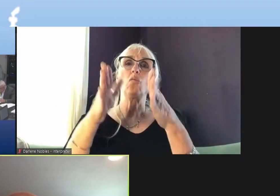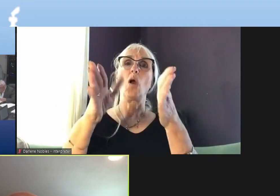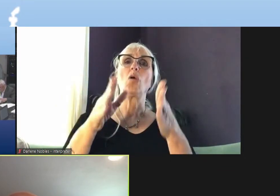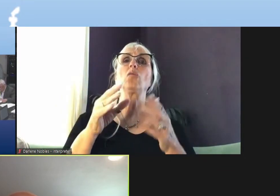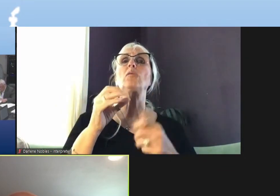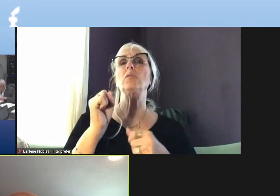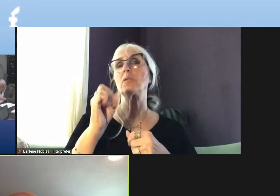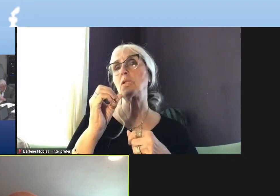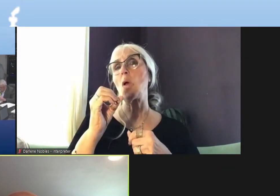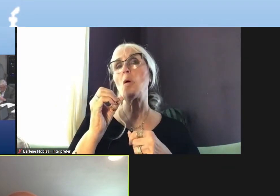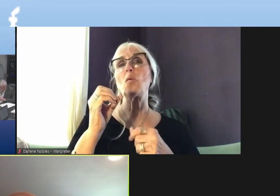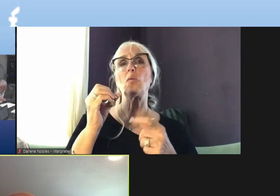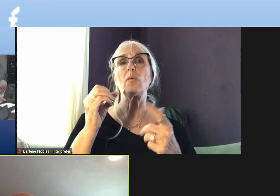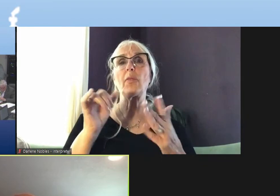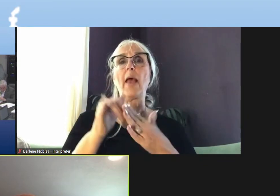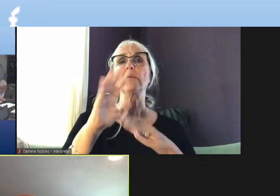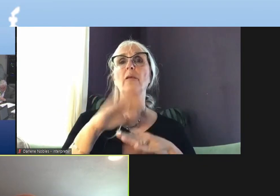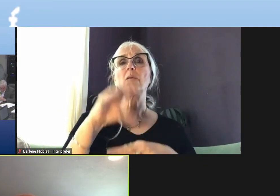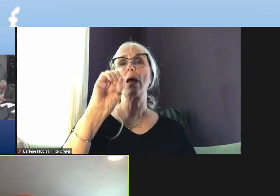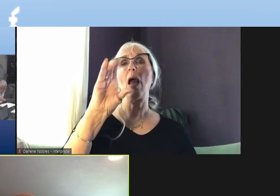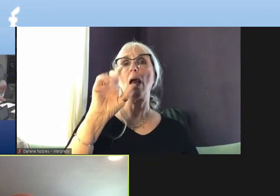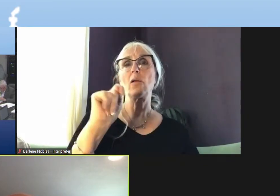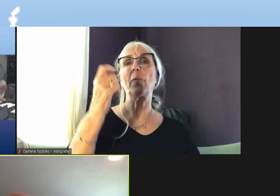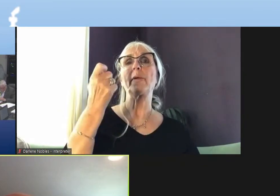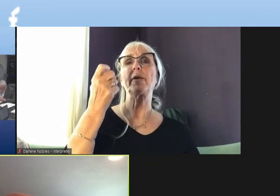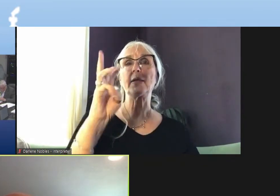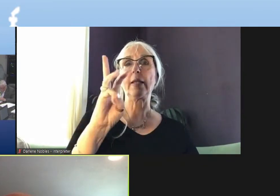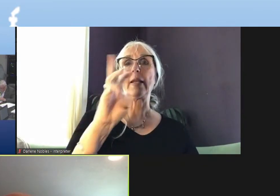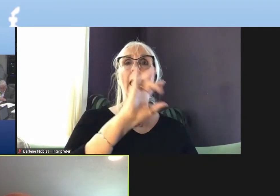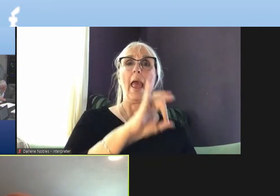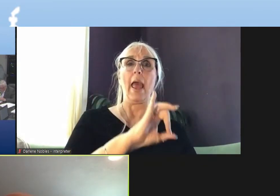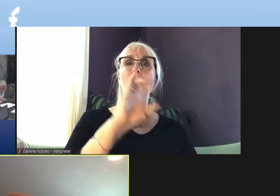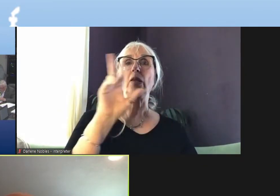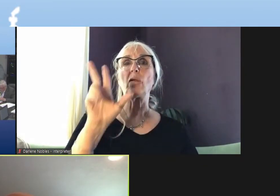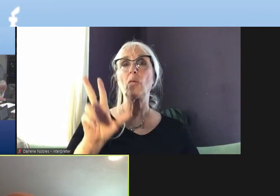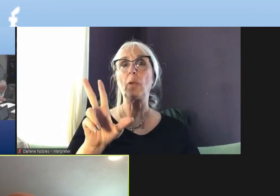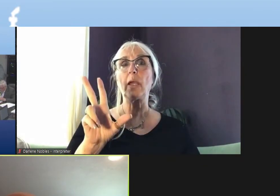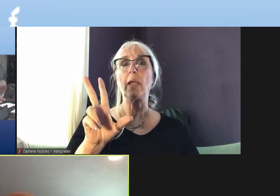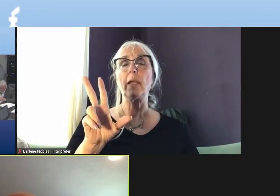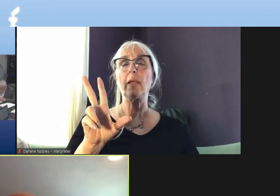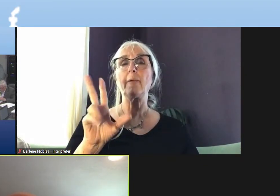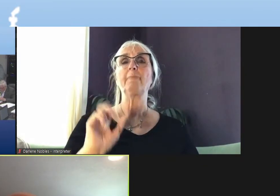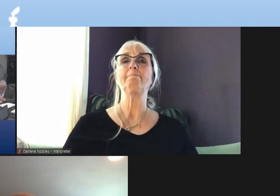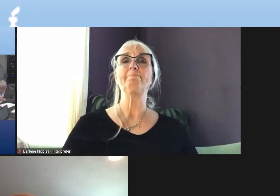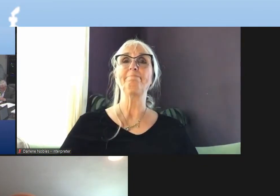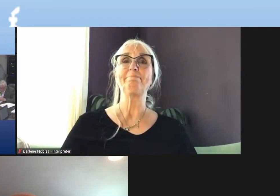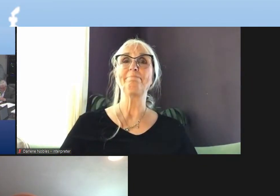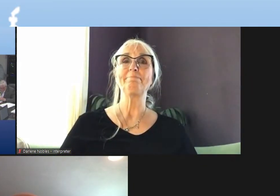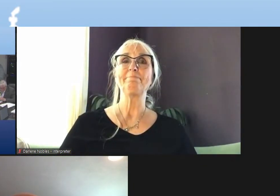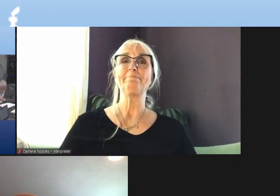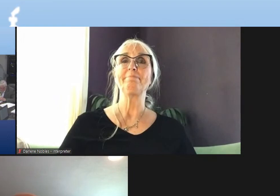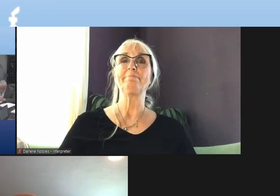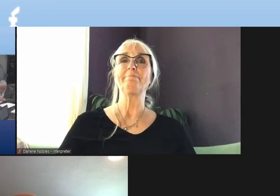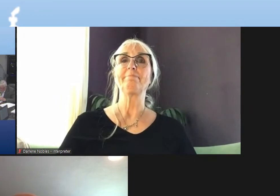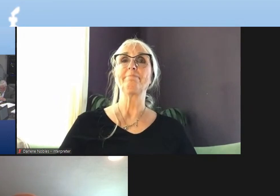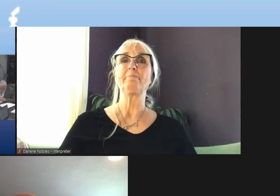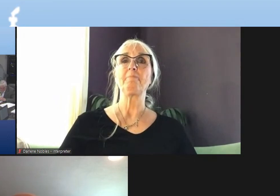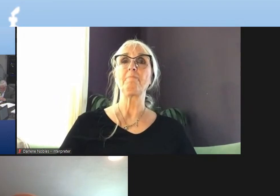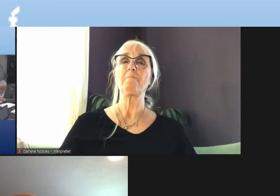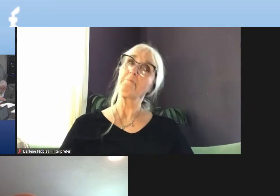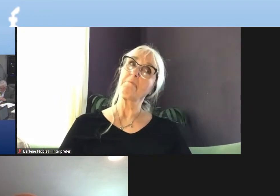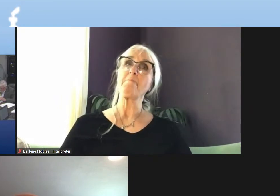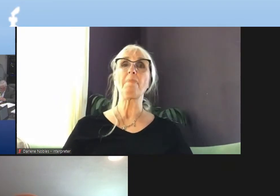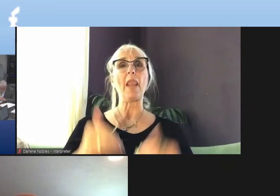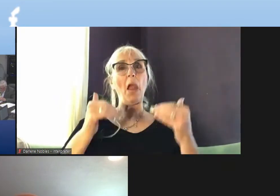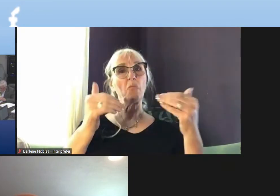that would take place on October 16th from 8 a.m. to 3 p.m. Okay, I'll make a motion, we approve